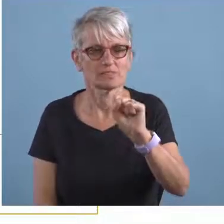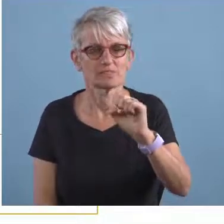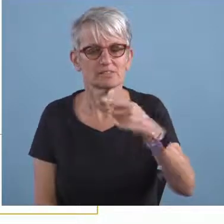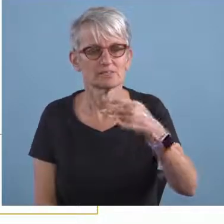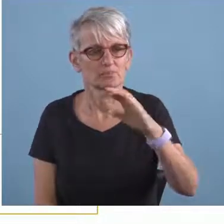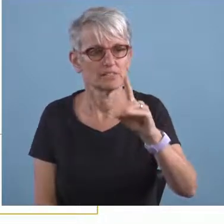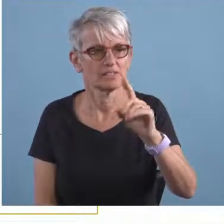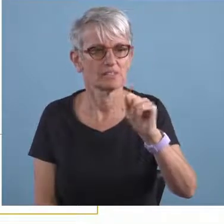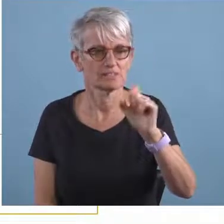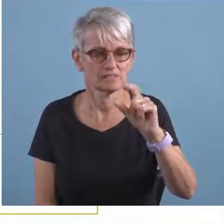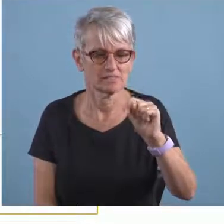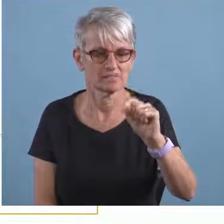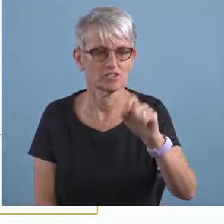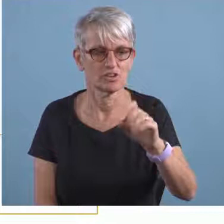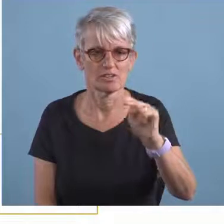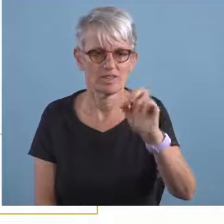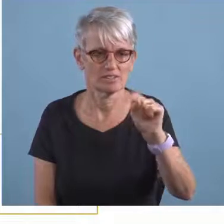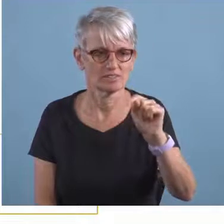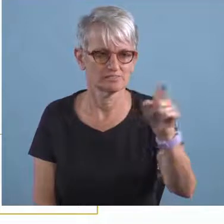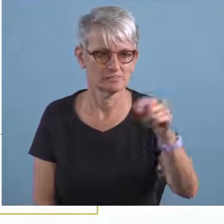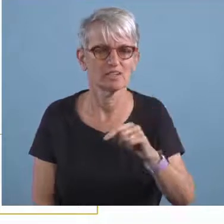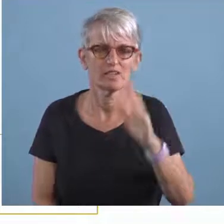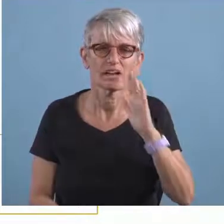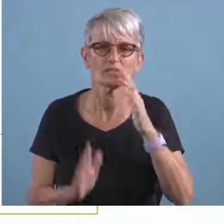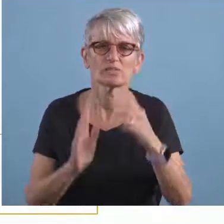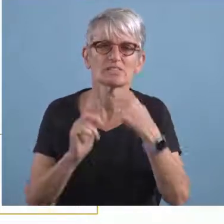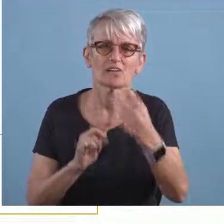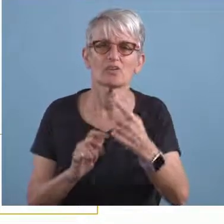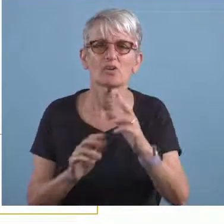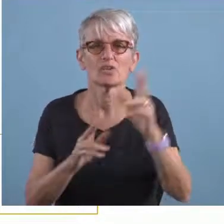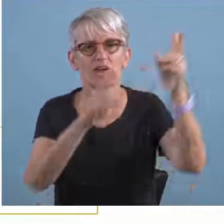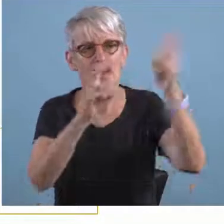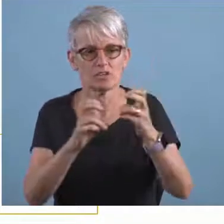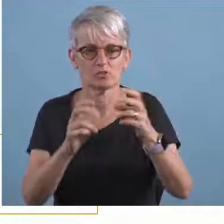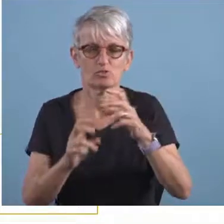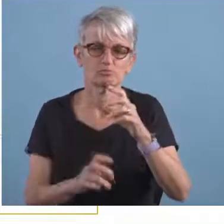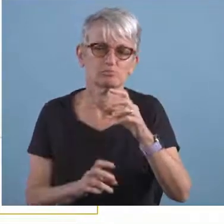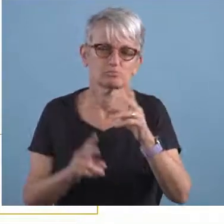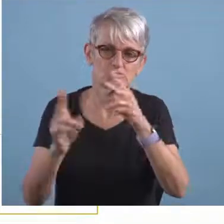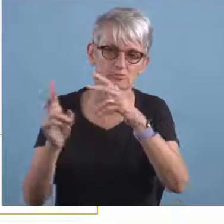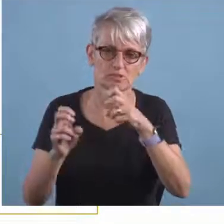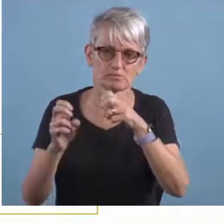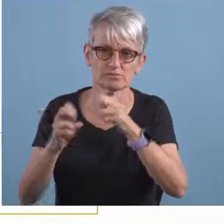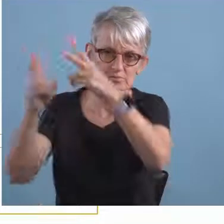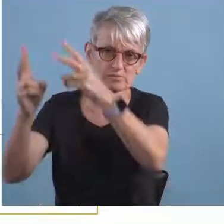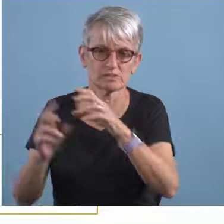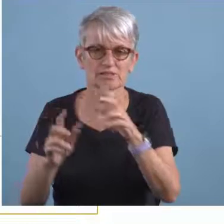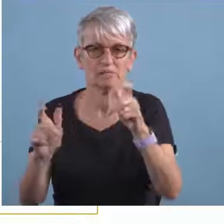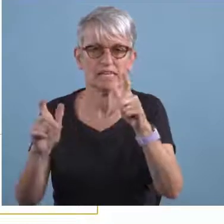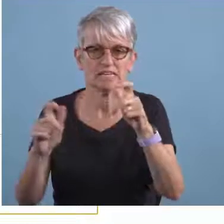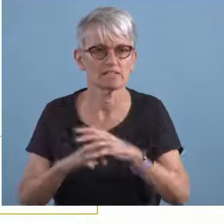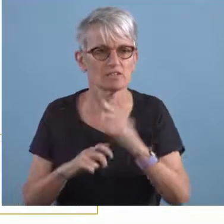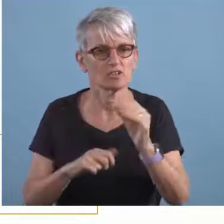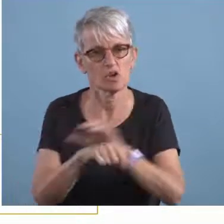www.speedtest.net, it'll identify the upload and download speeds on your computer and on the